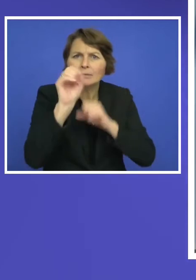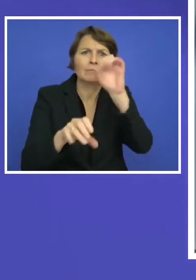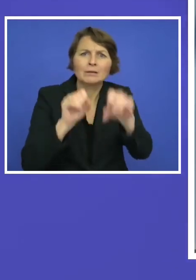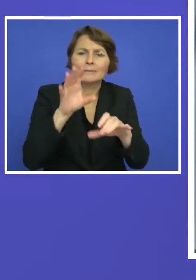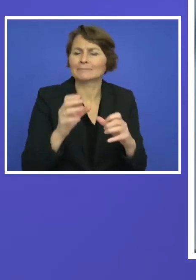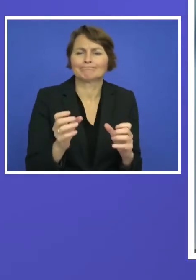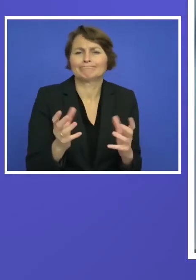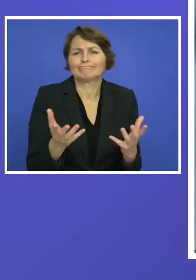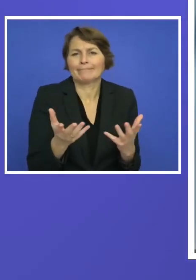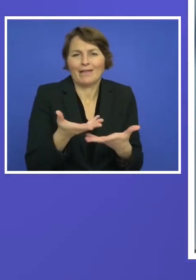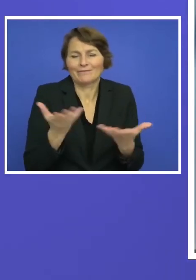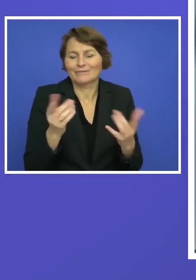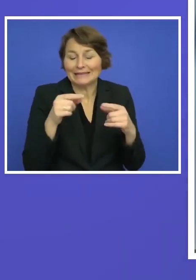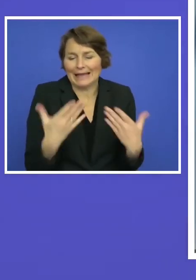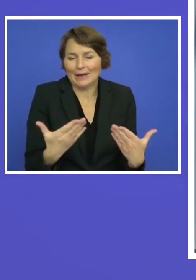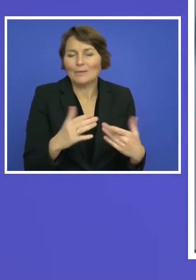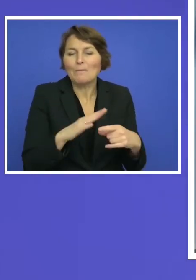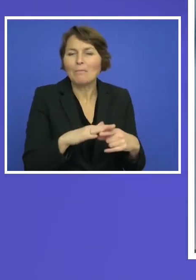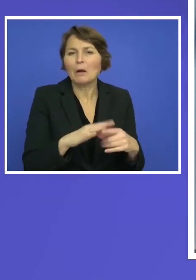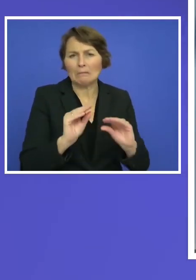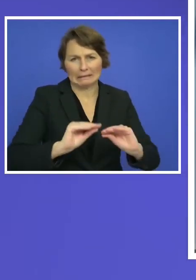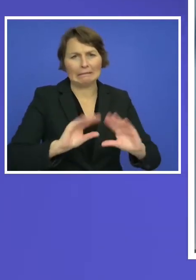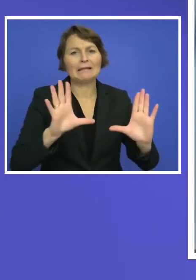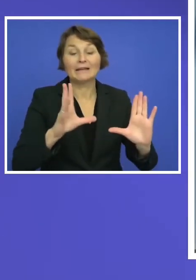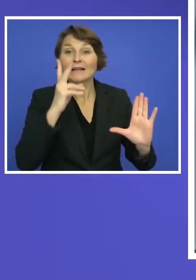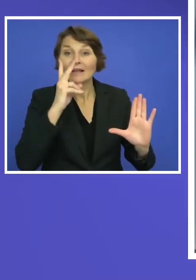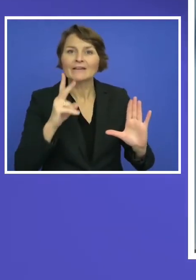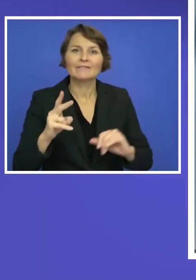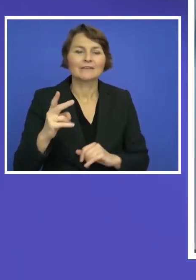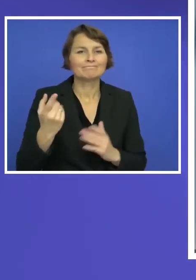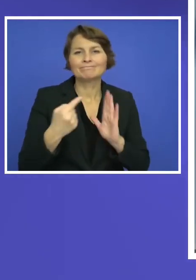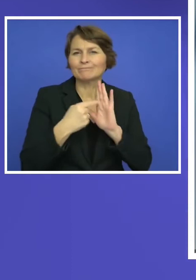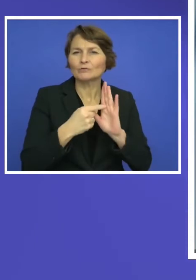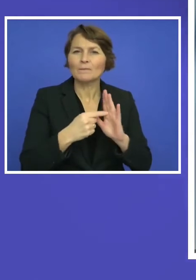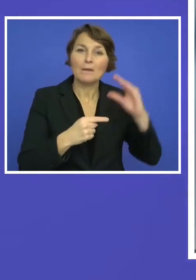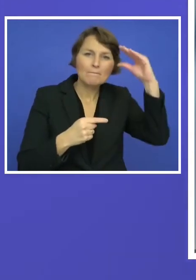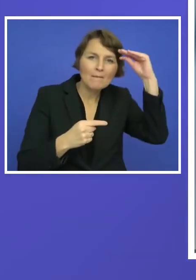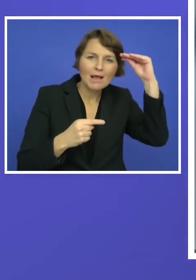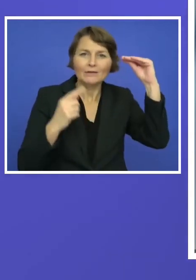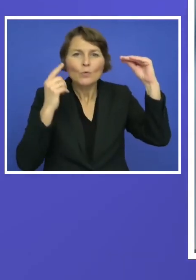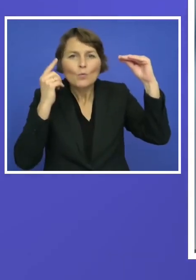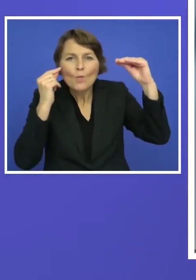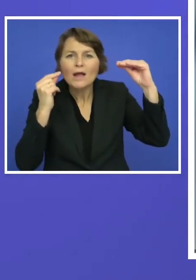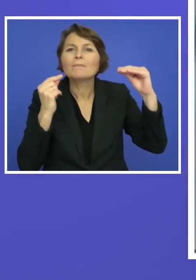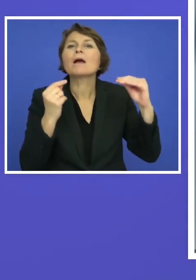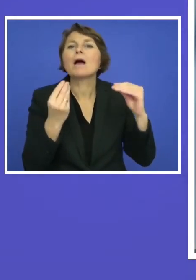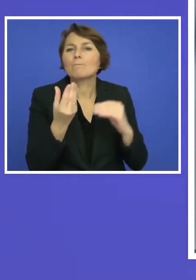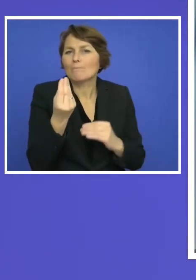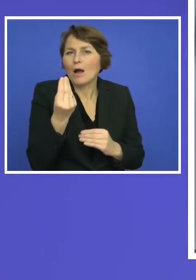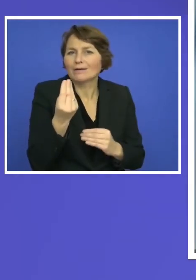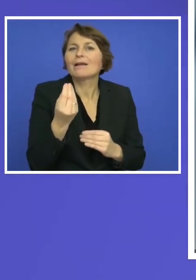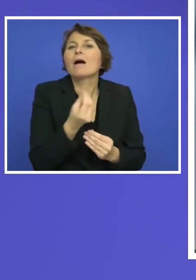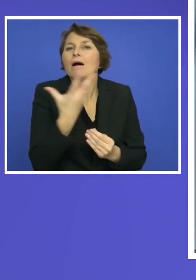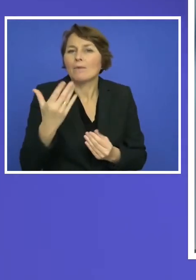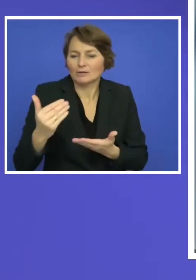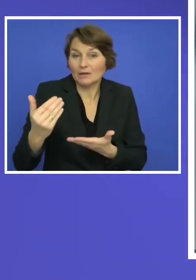exist, even in terms of how much women earn. Generally, like 15% or 20%